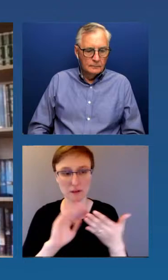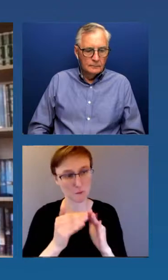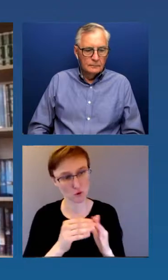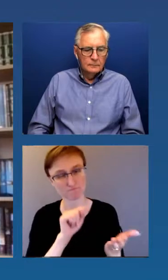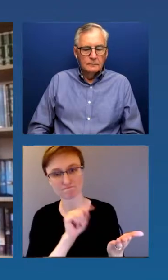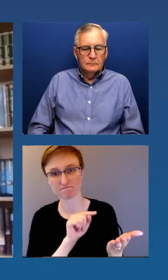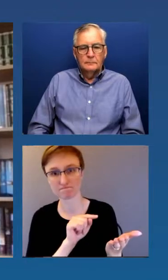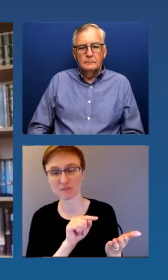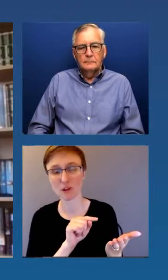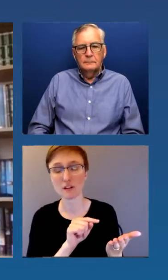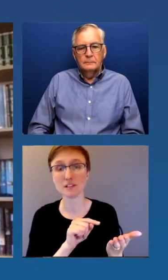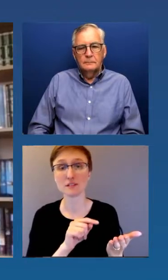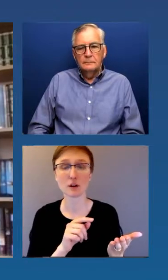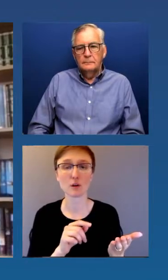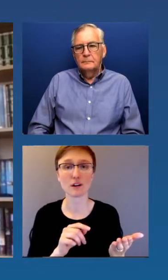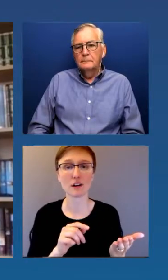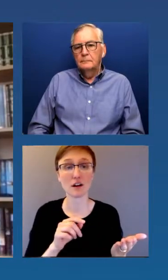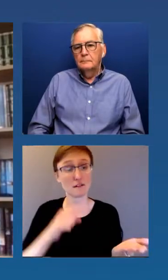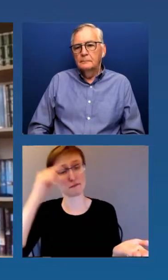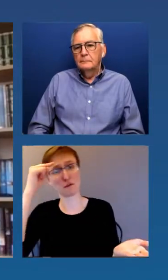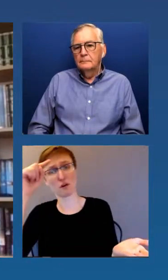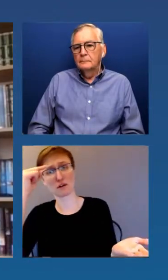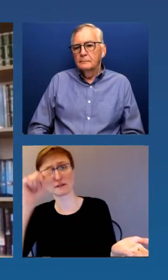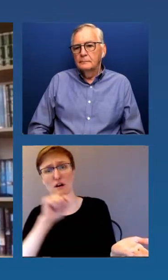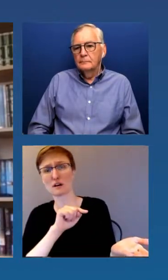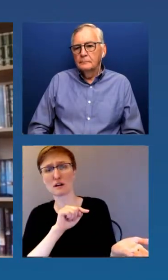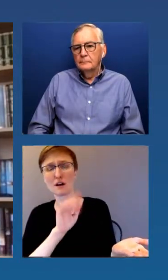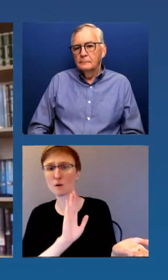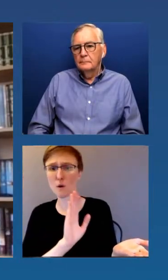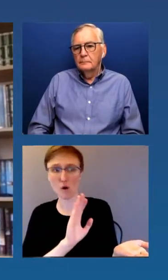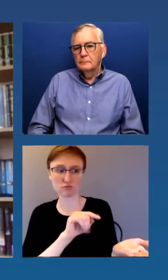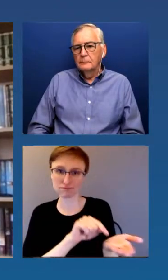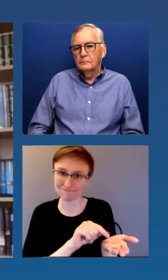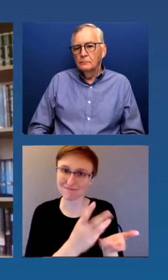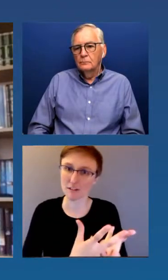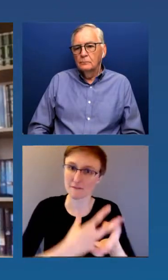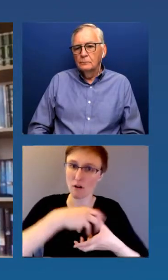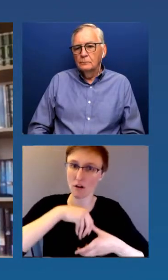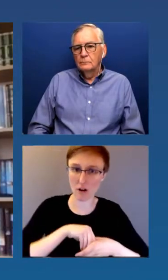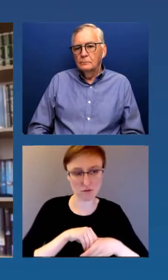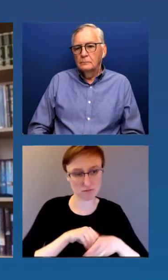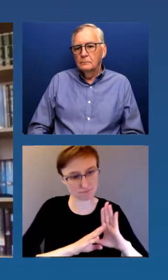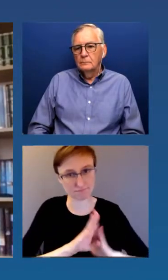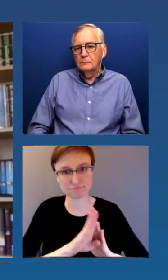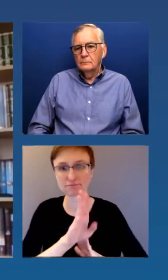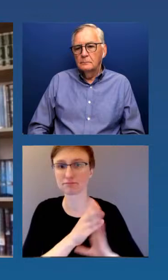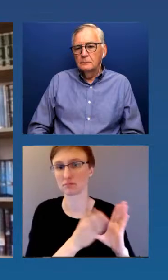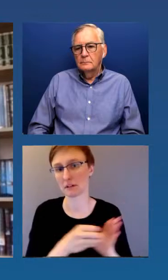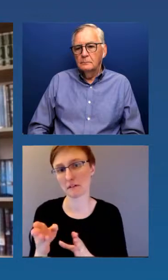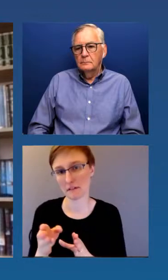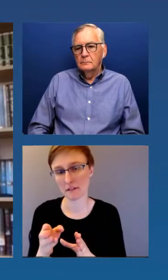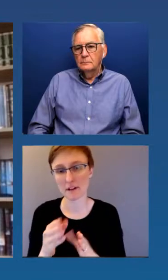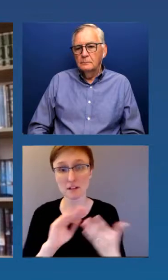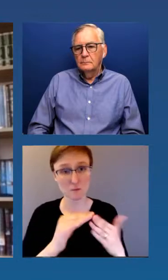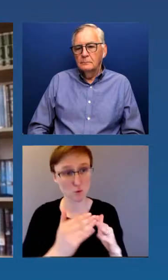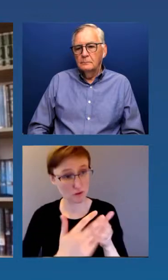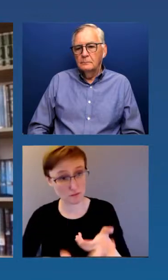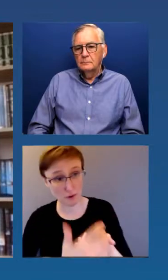for us without us was kind of the model that we employed. So working hand in hand with community partners, involving